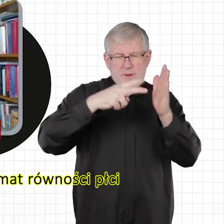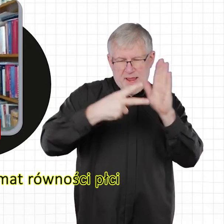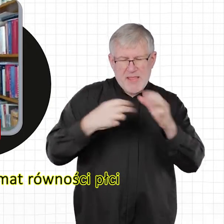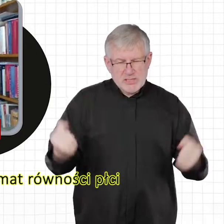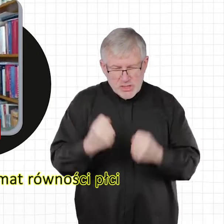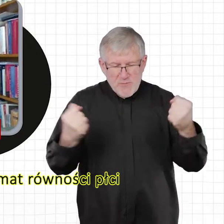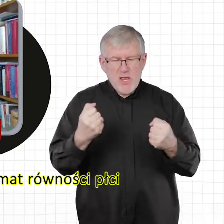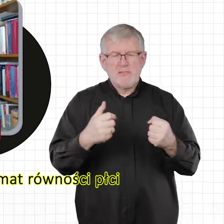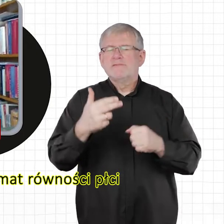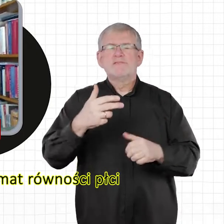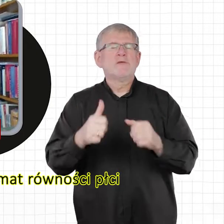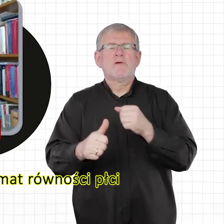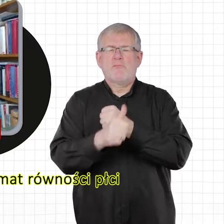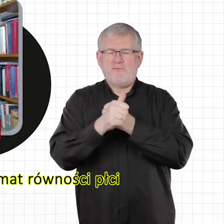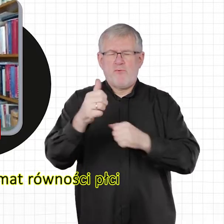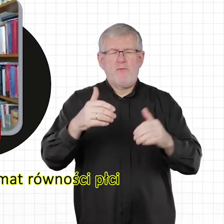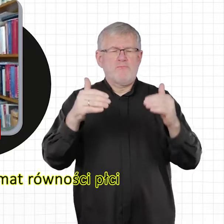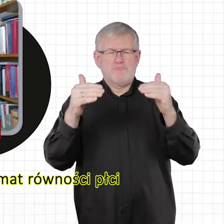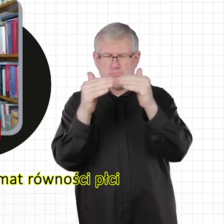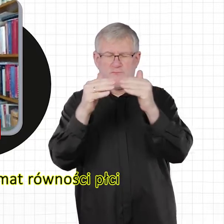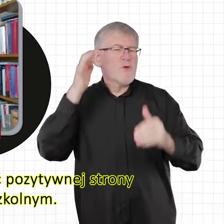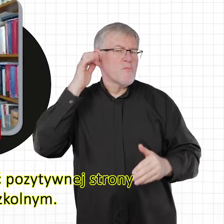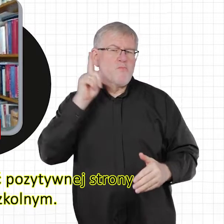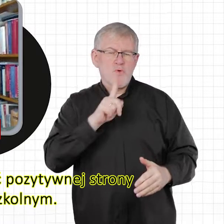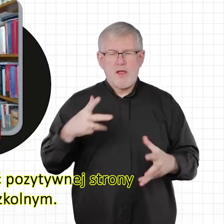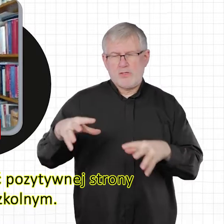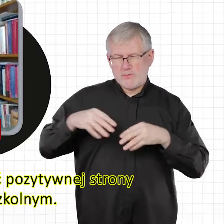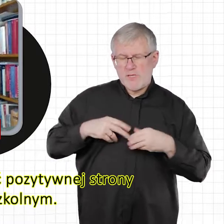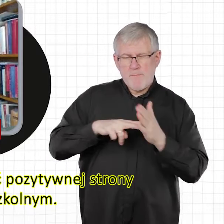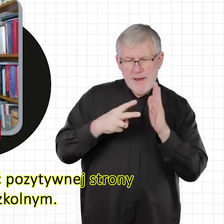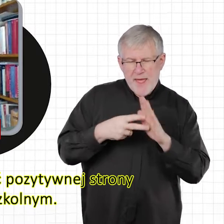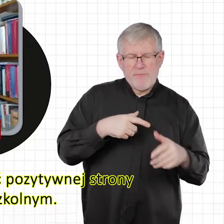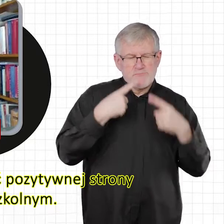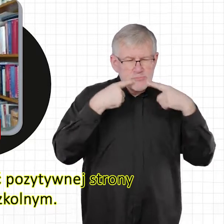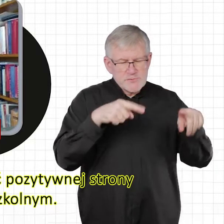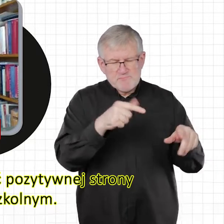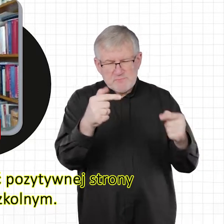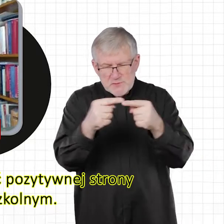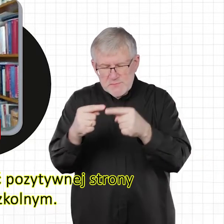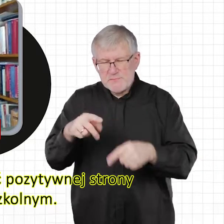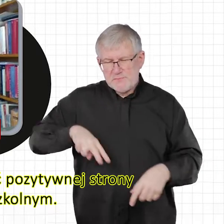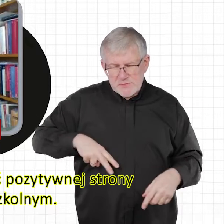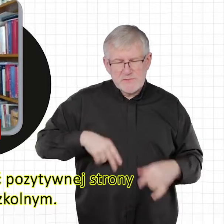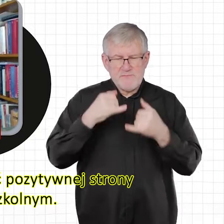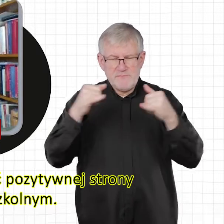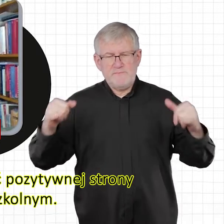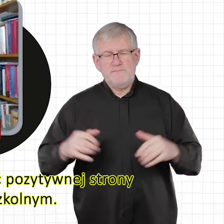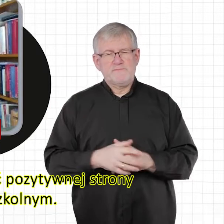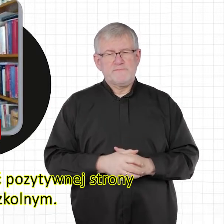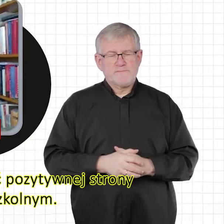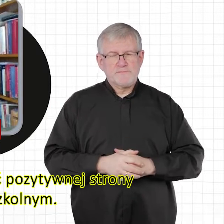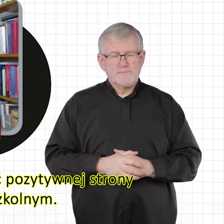extremely important, but also that students will experience the positive side of gender equality in their work